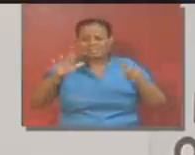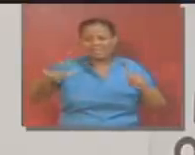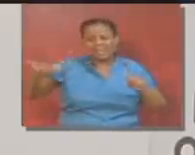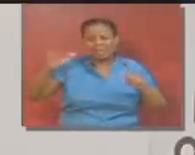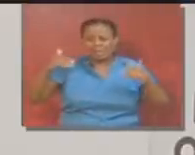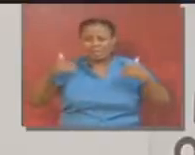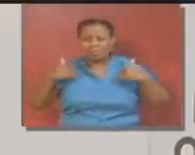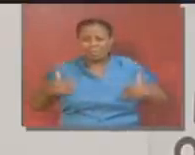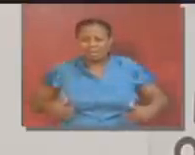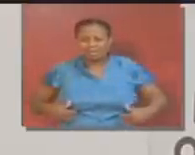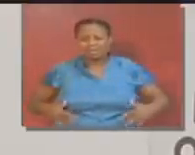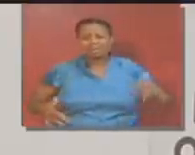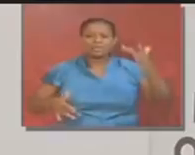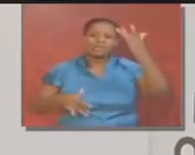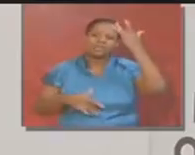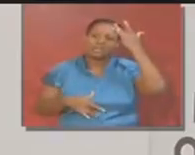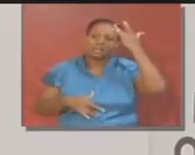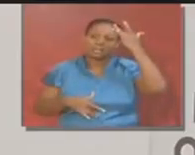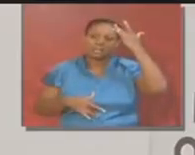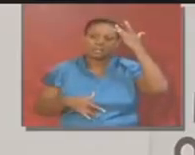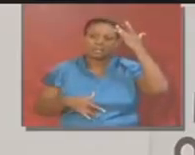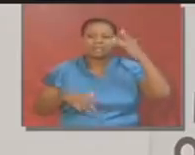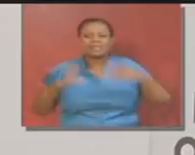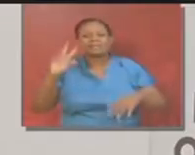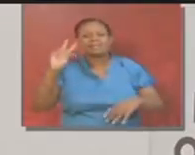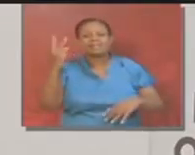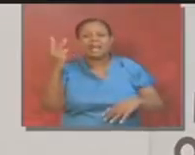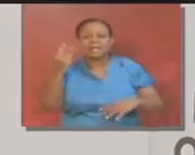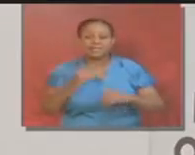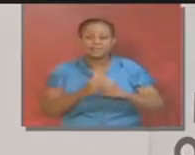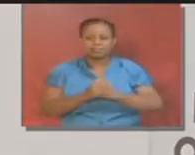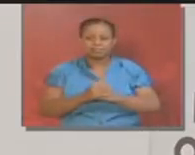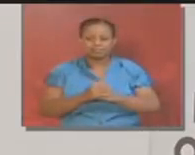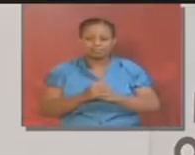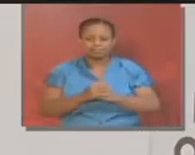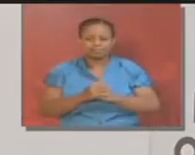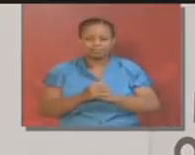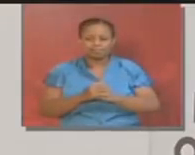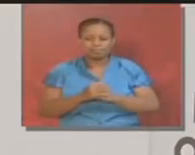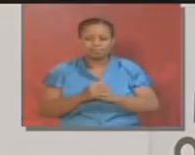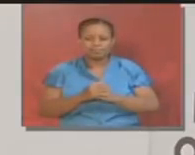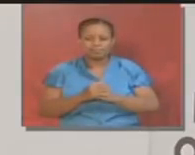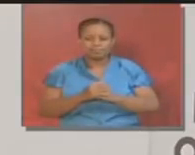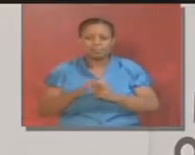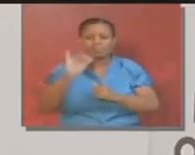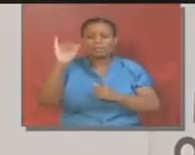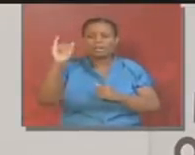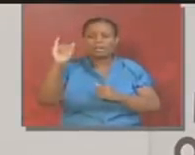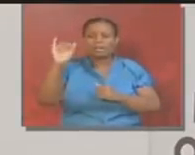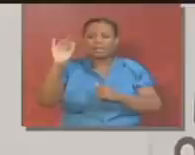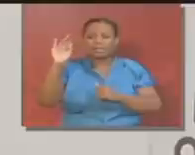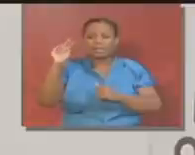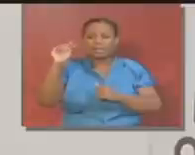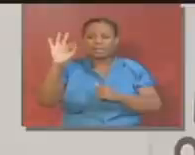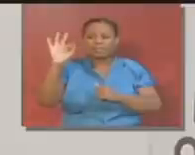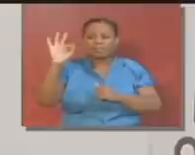thing is that inflammatory. You know, if you hit your hand, you will see, for instance, it gets inflamed. So what happens is that